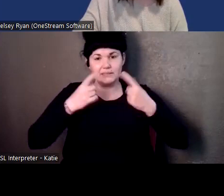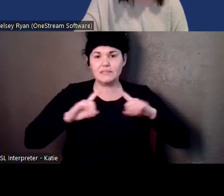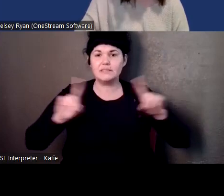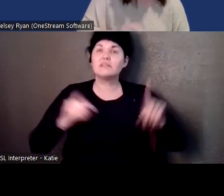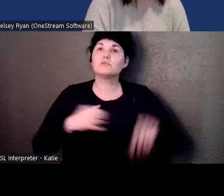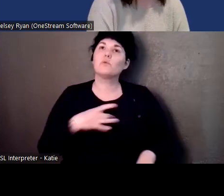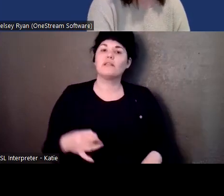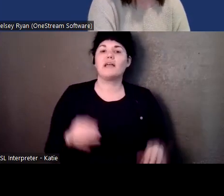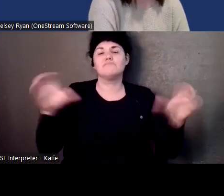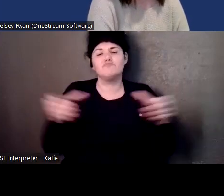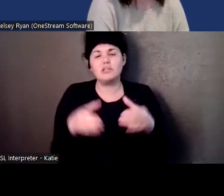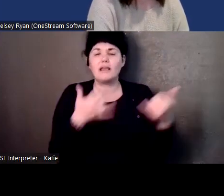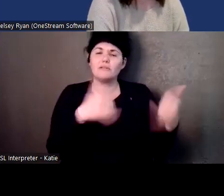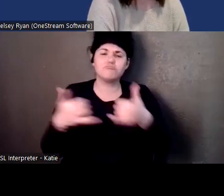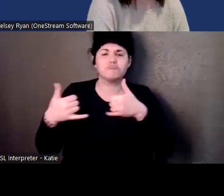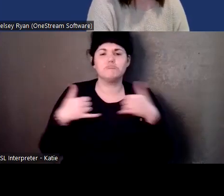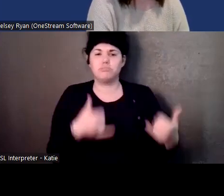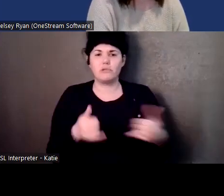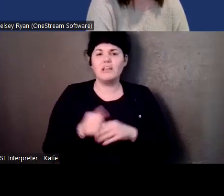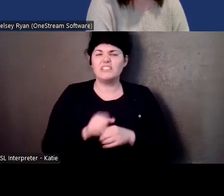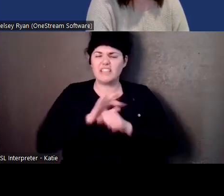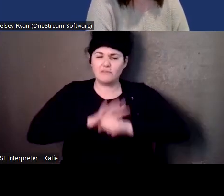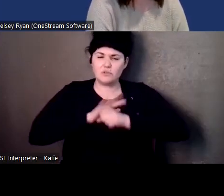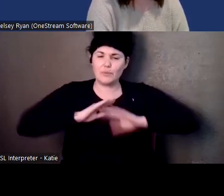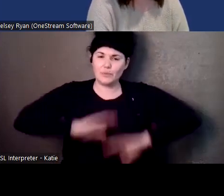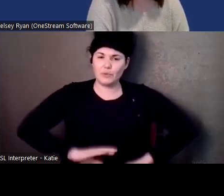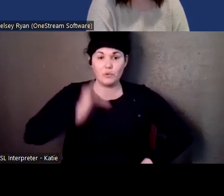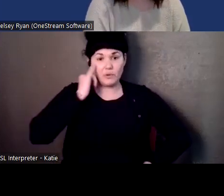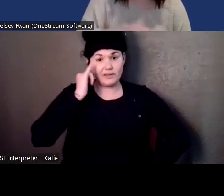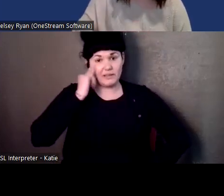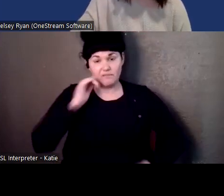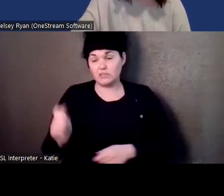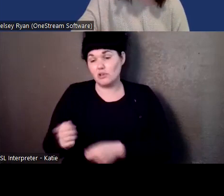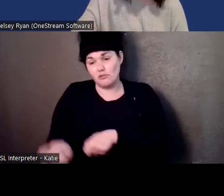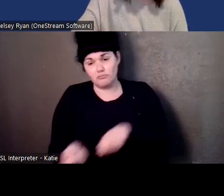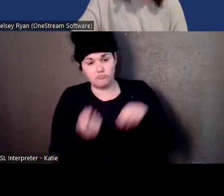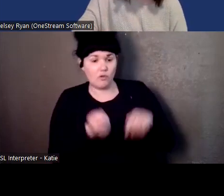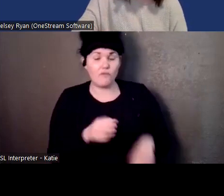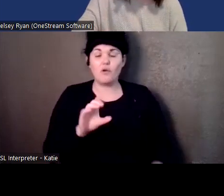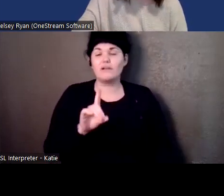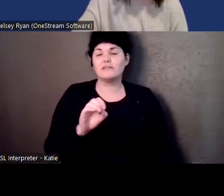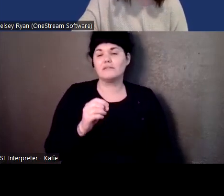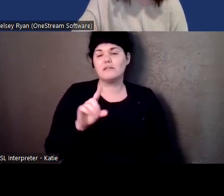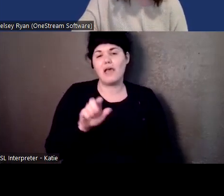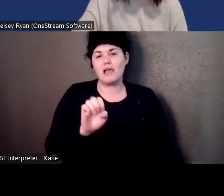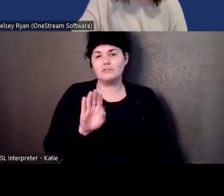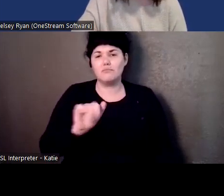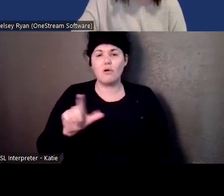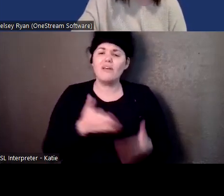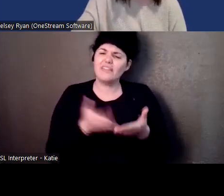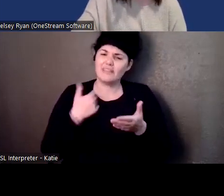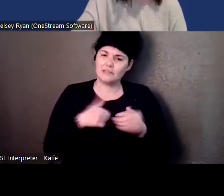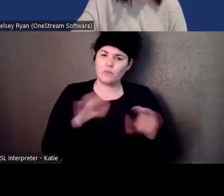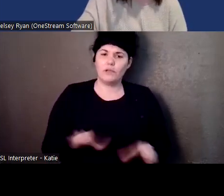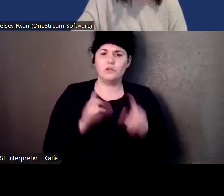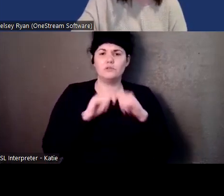off steam, whether that's going to a top golf simulation or play dodgeball out in the gym. It's things that we do together as a team to celebrate